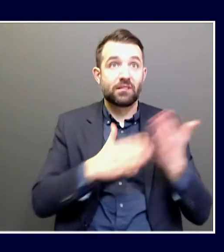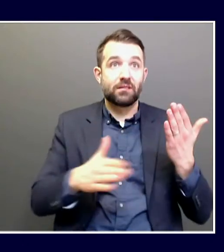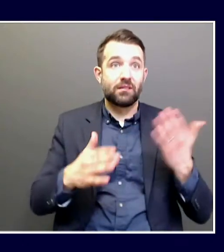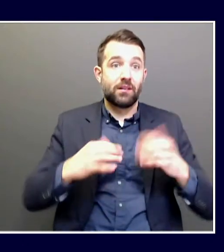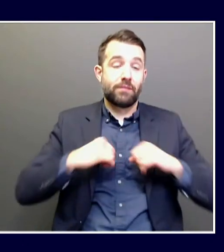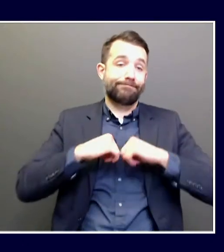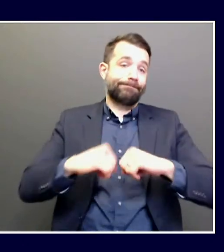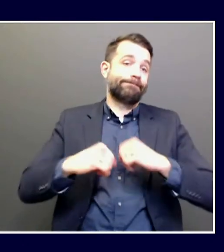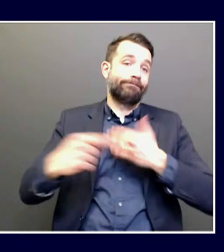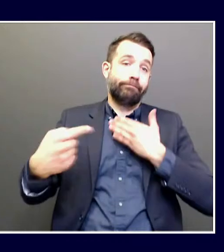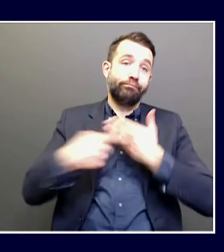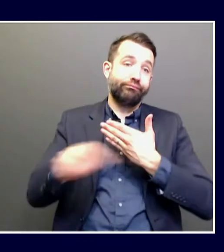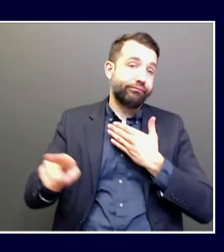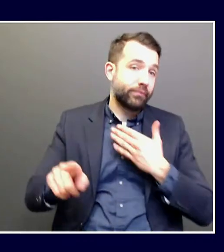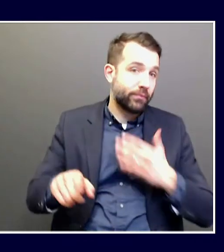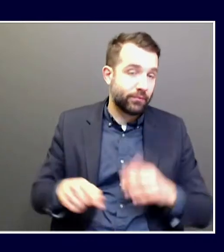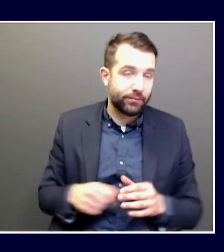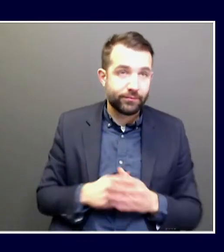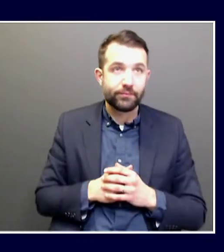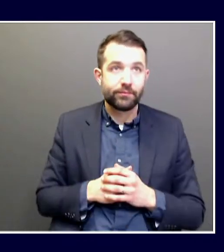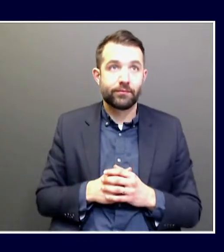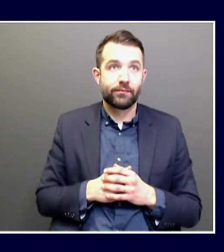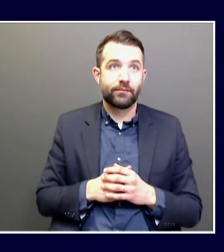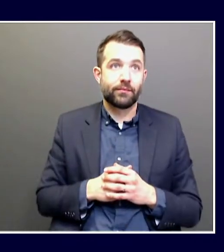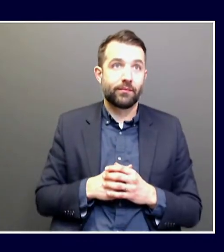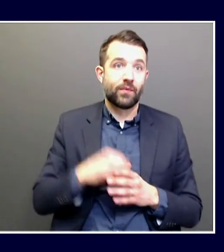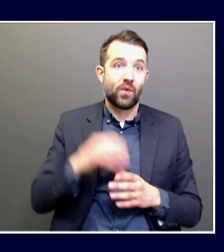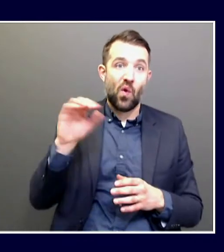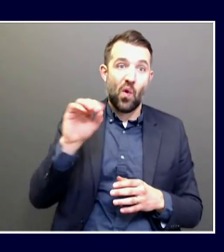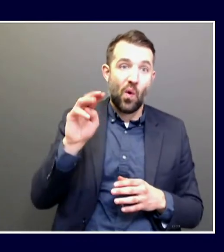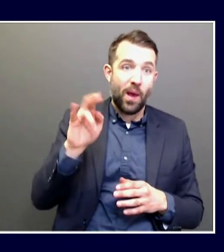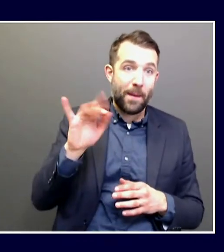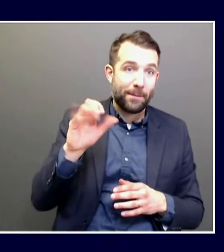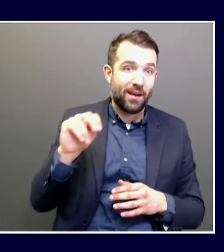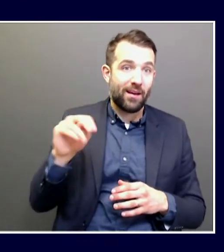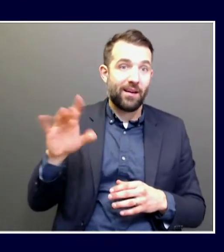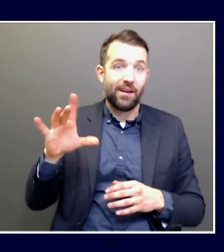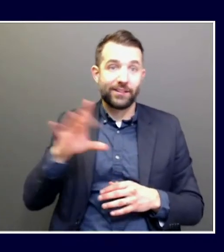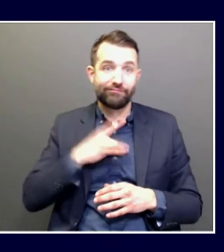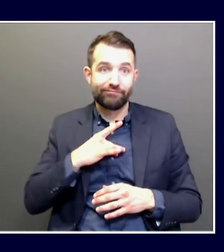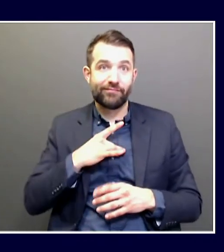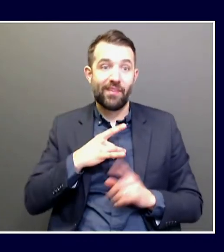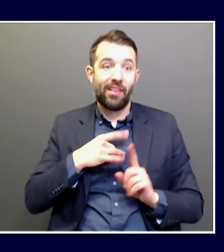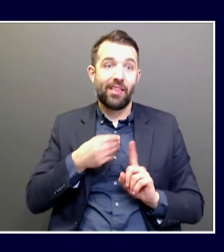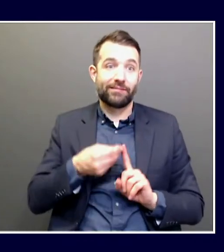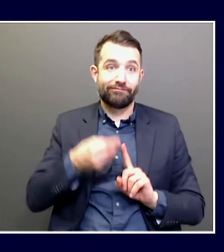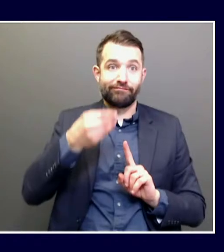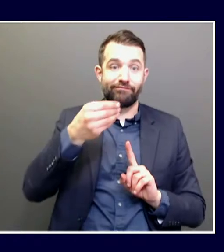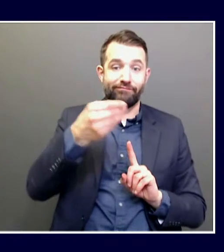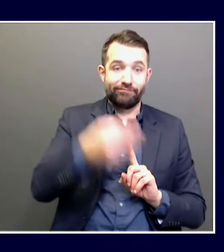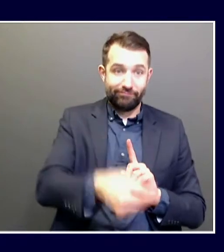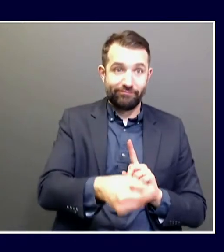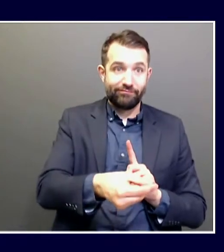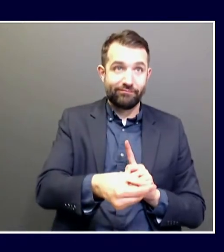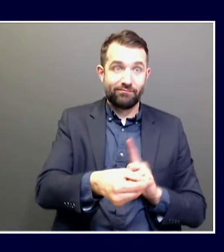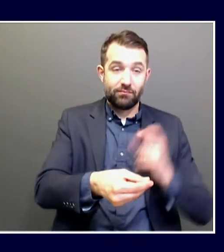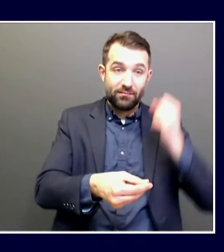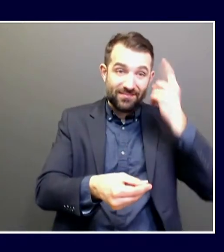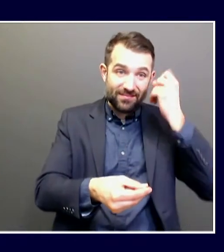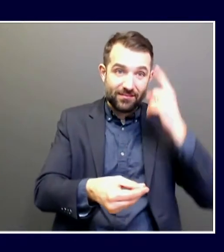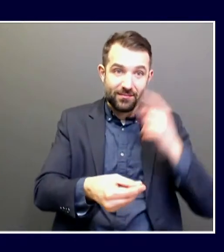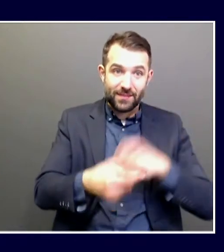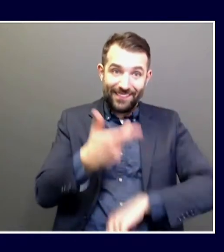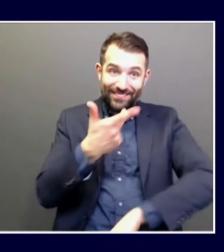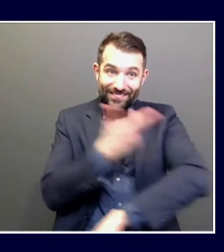who had Omicron while fully boosted or gave it to somebody else, thankfully, because they were fully boosted, generally